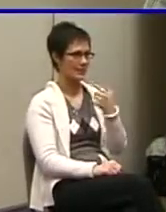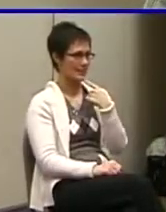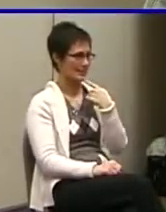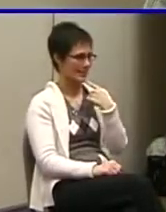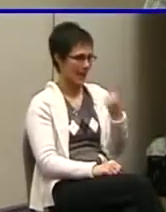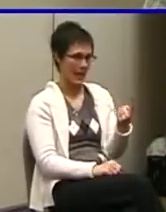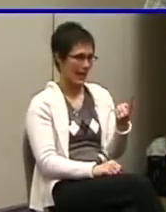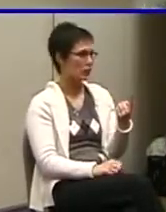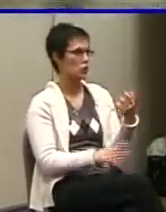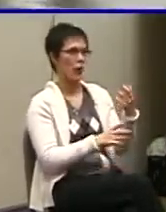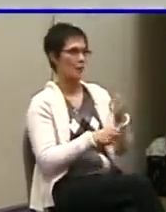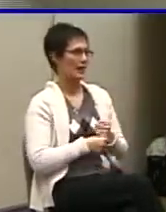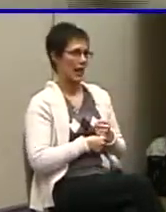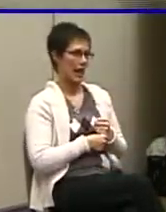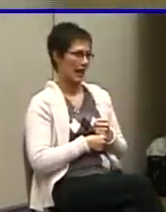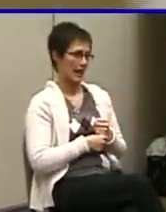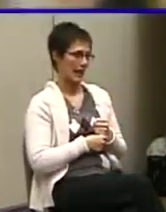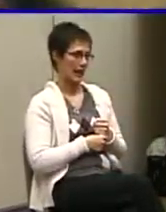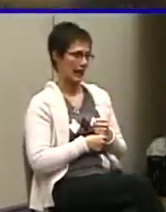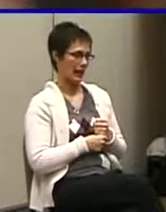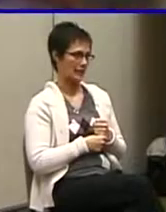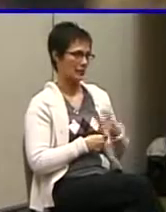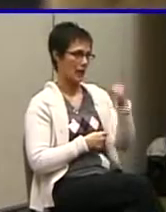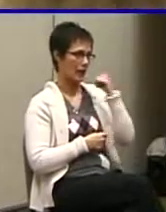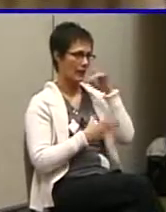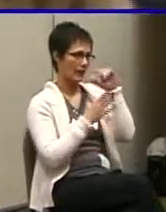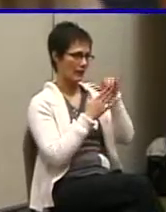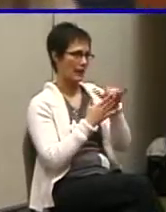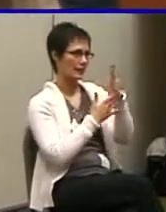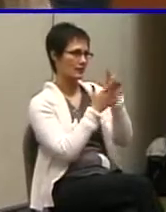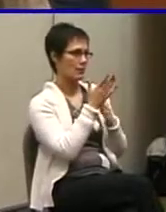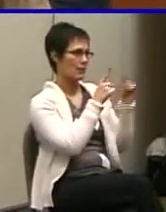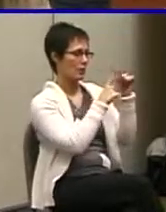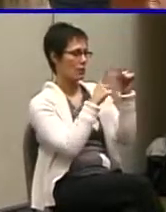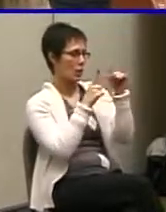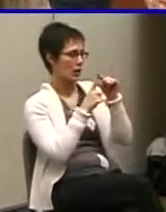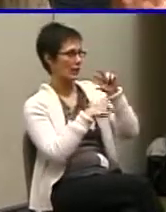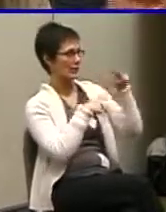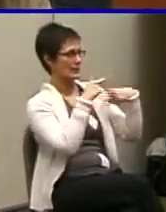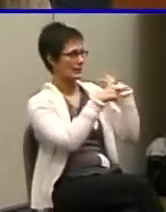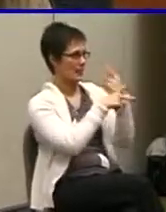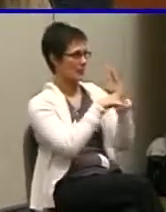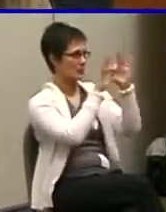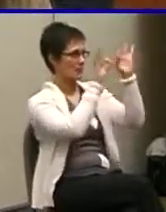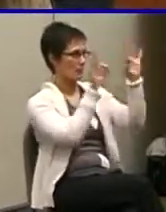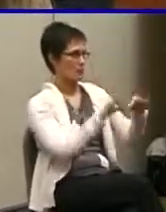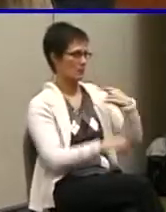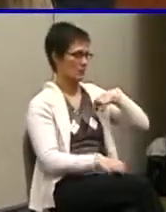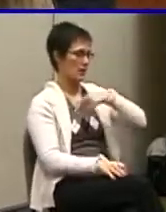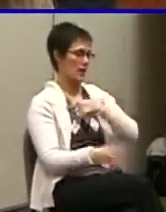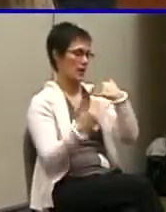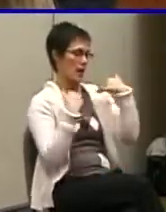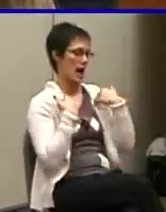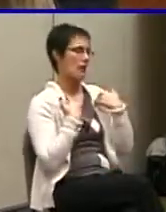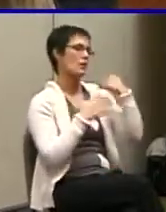I think that's where some of the wording is the type of forms that we have and what our choices are on